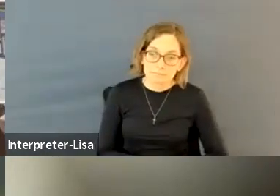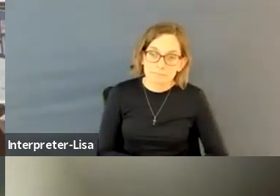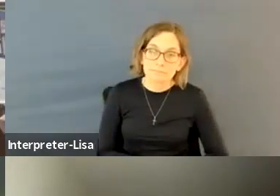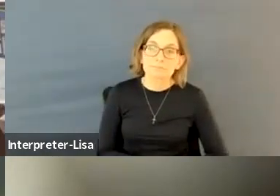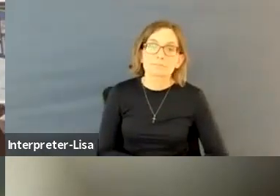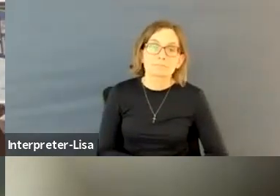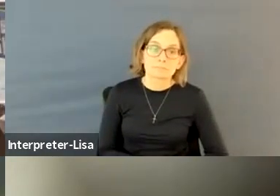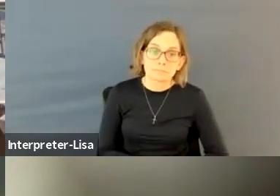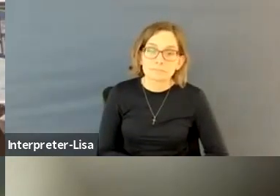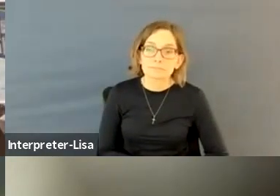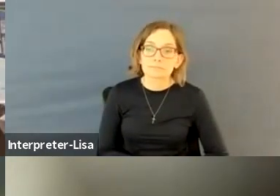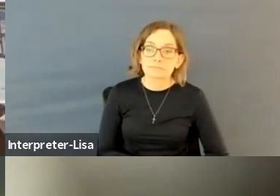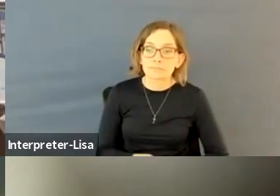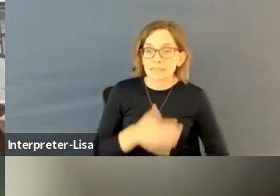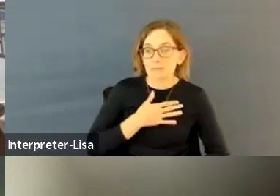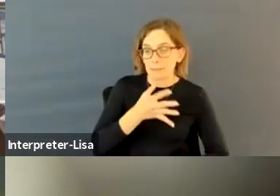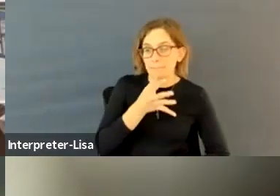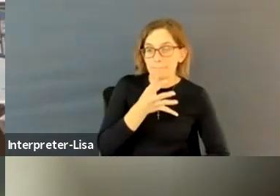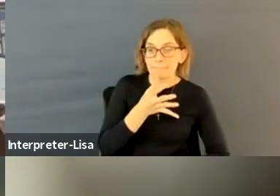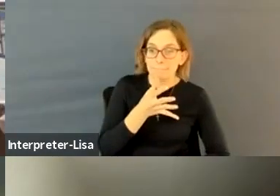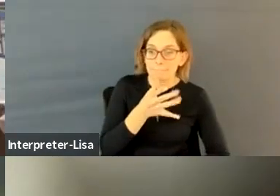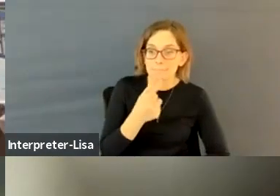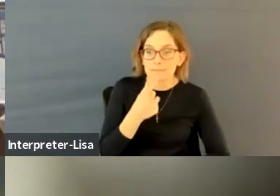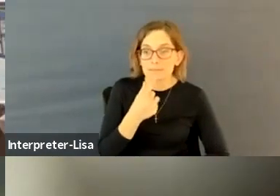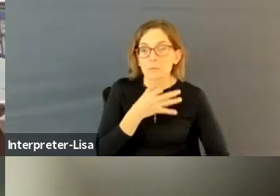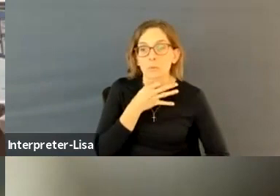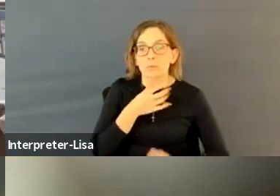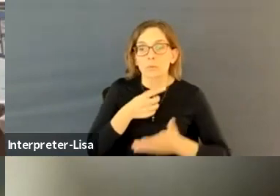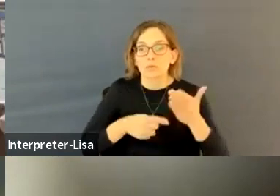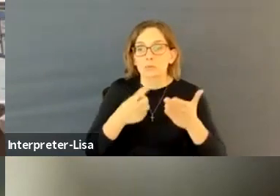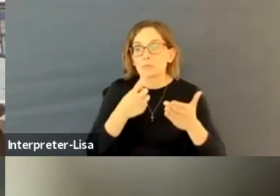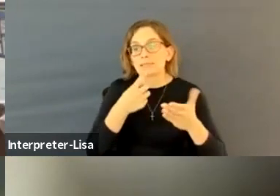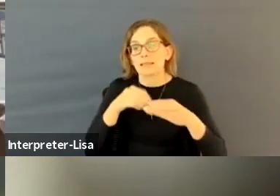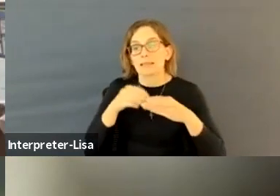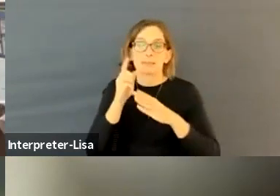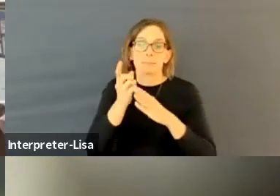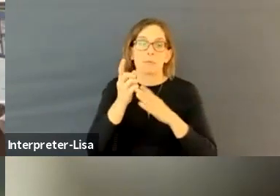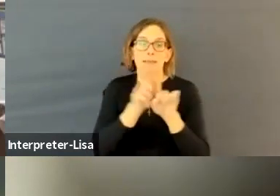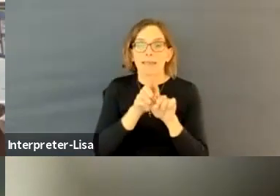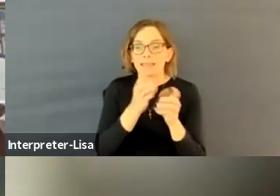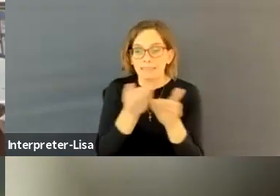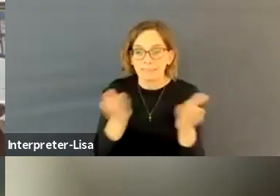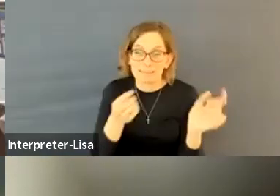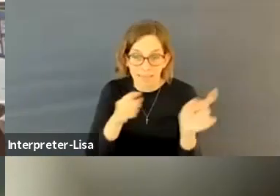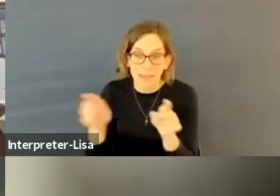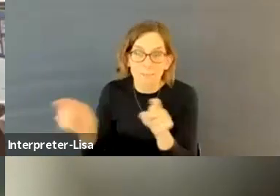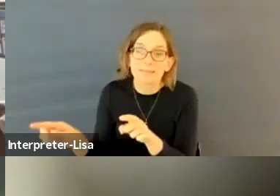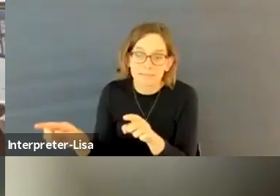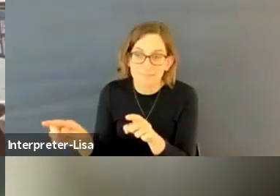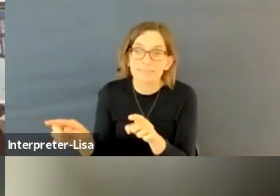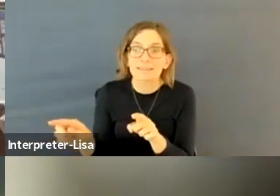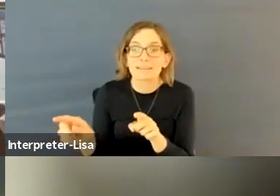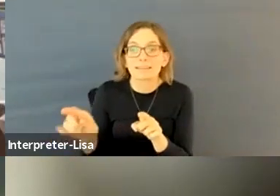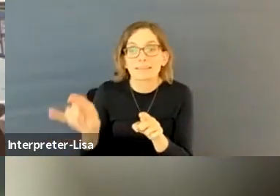Right, and then there's my mother saying, it makes me wonder what to say in the moment as these things happen. And that is a